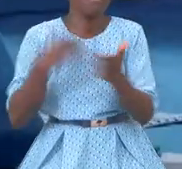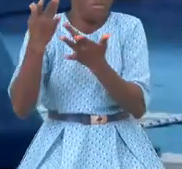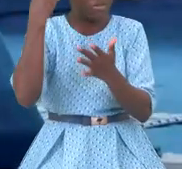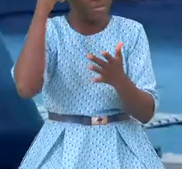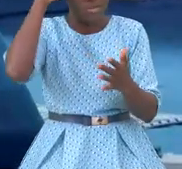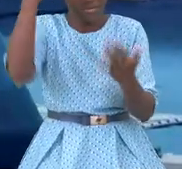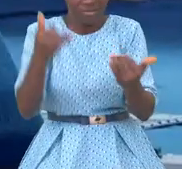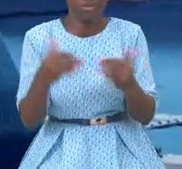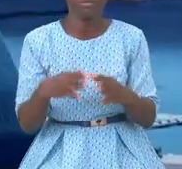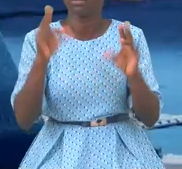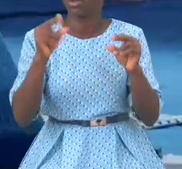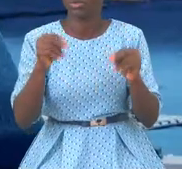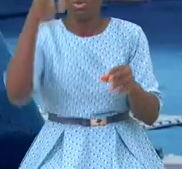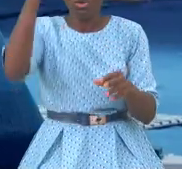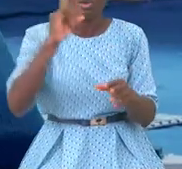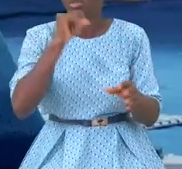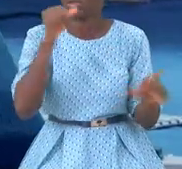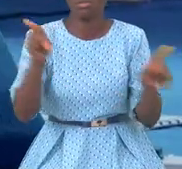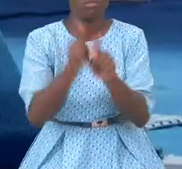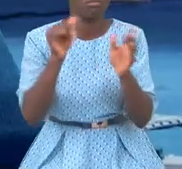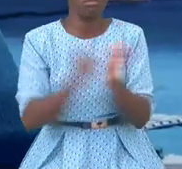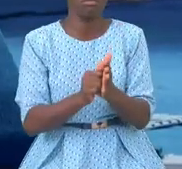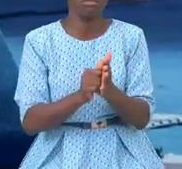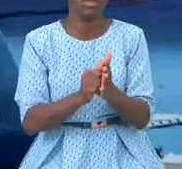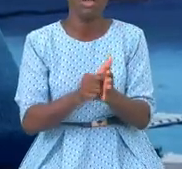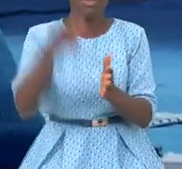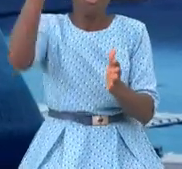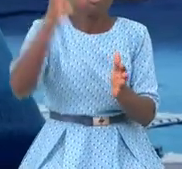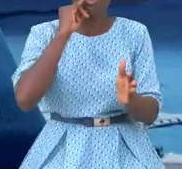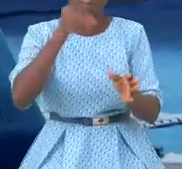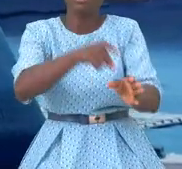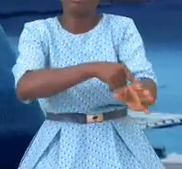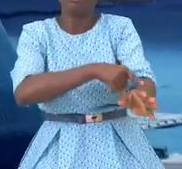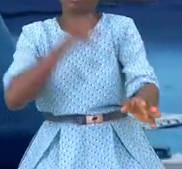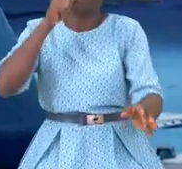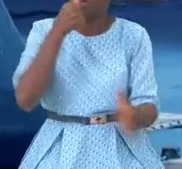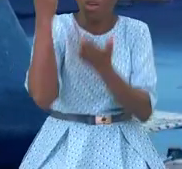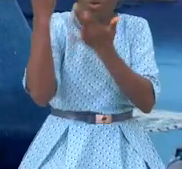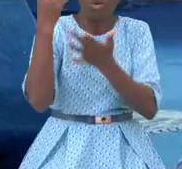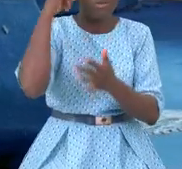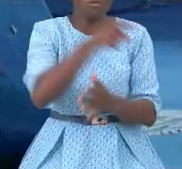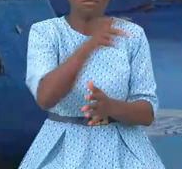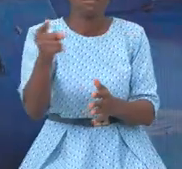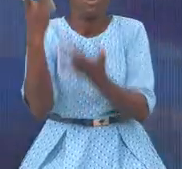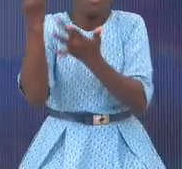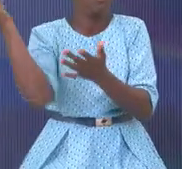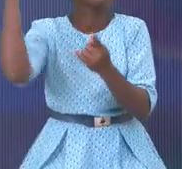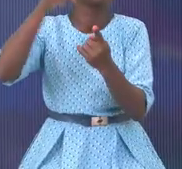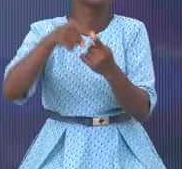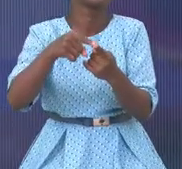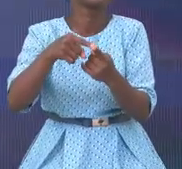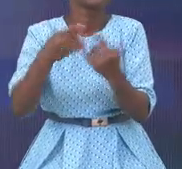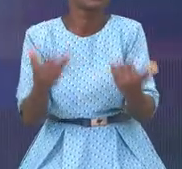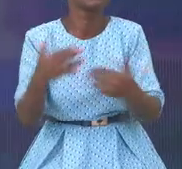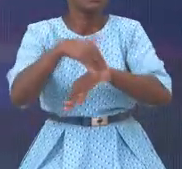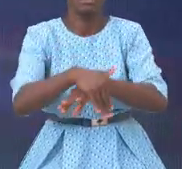been waiting, and he's waited until this night in his long suffering, that everything you